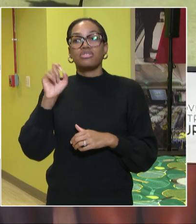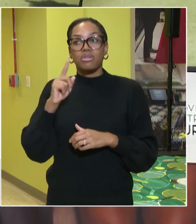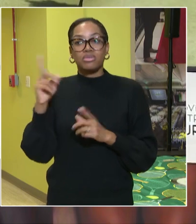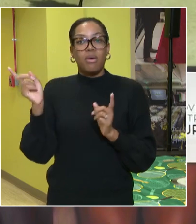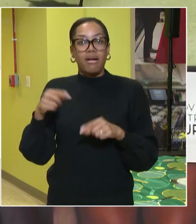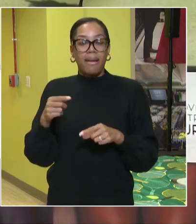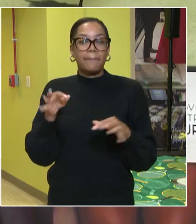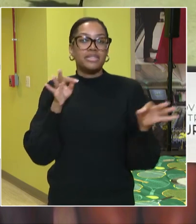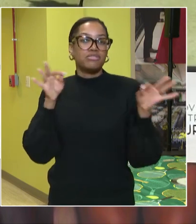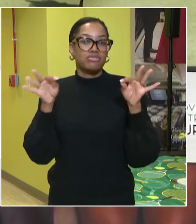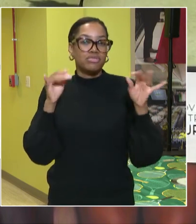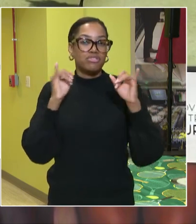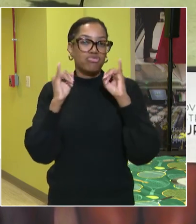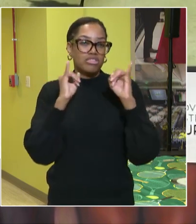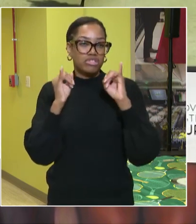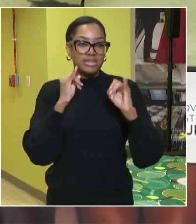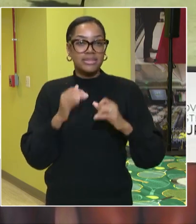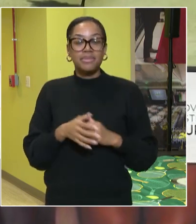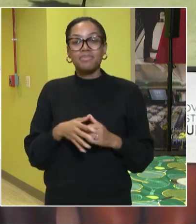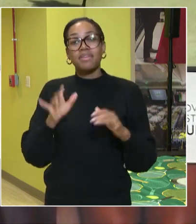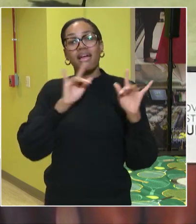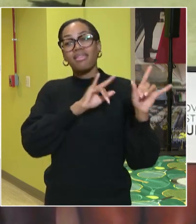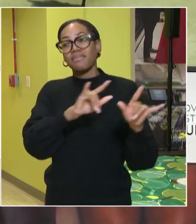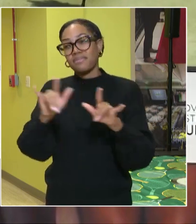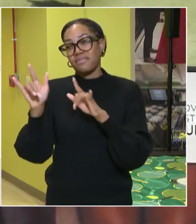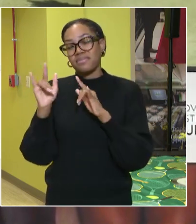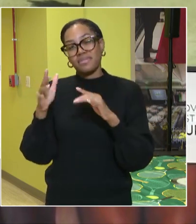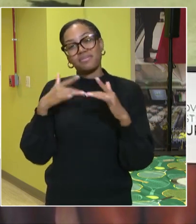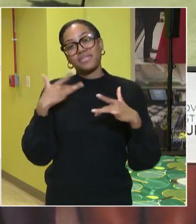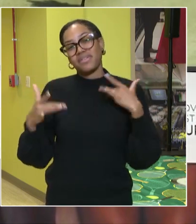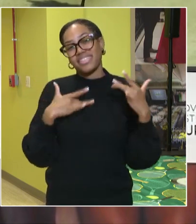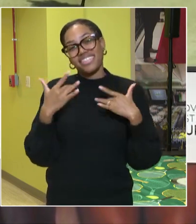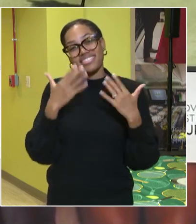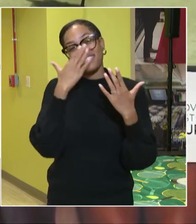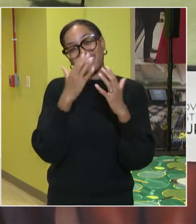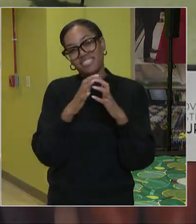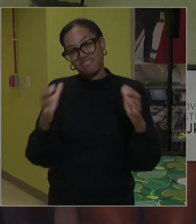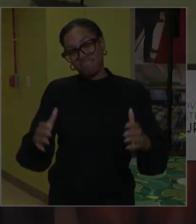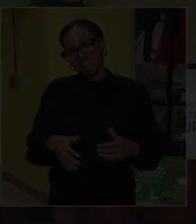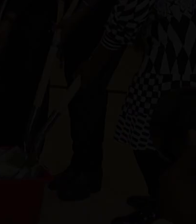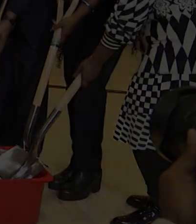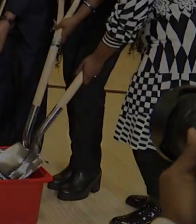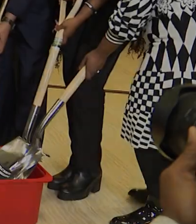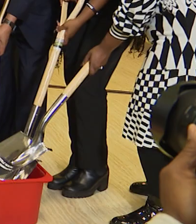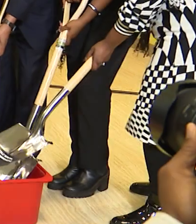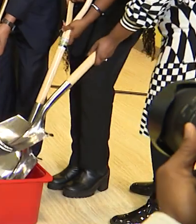instructions. And I love everybody, and I'm so excited. Thank you.